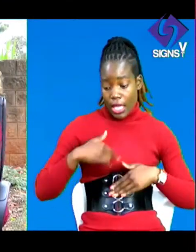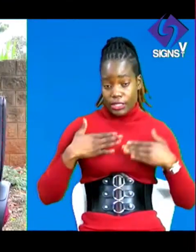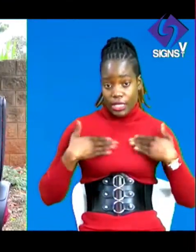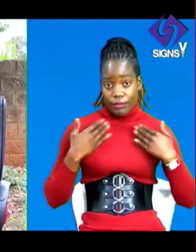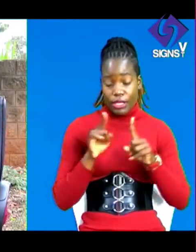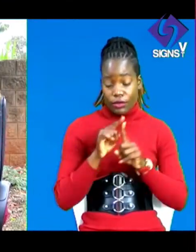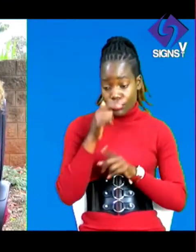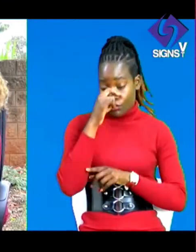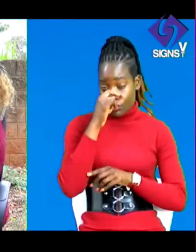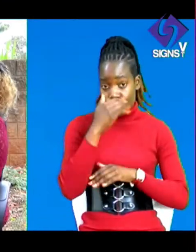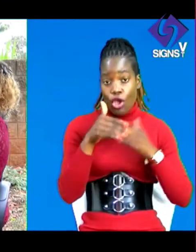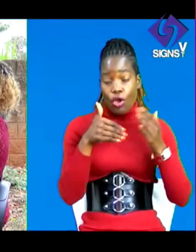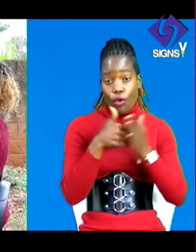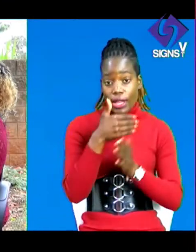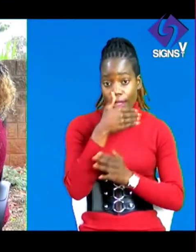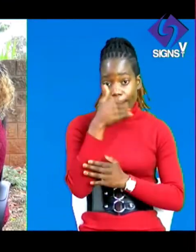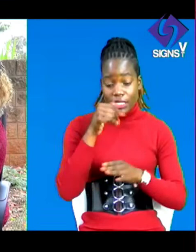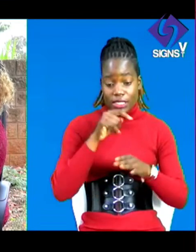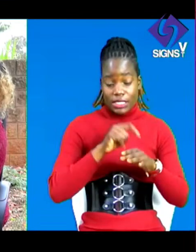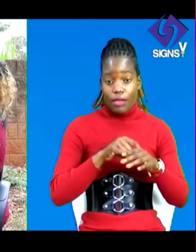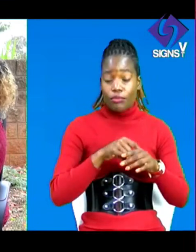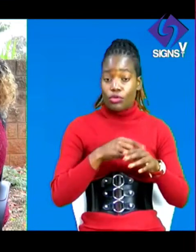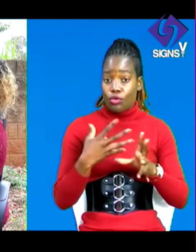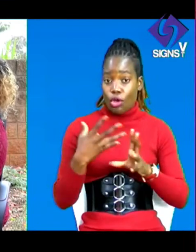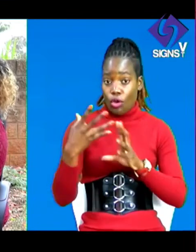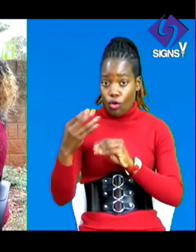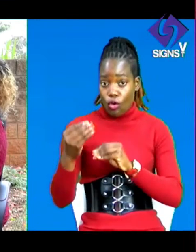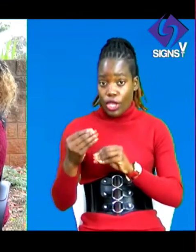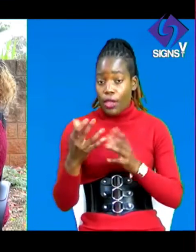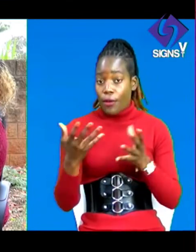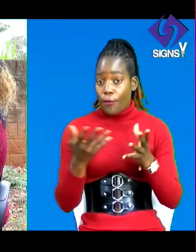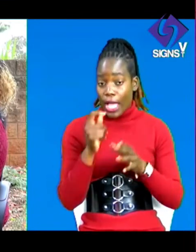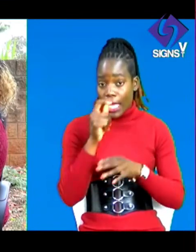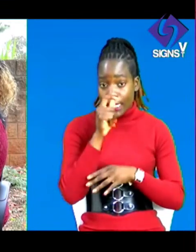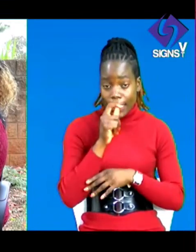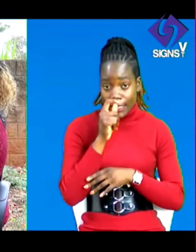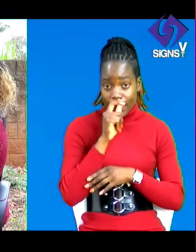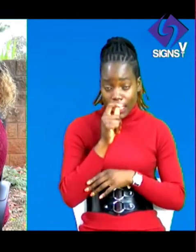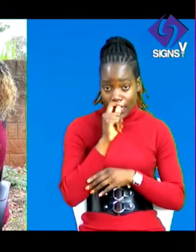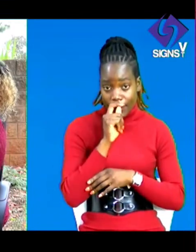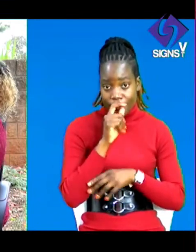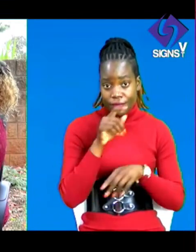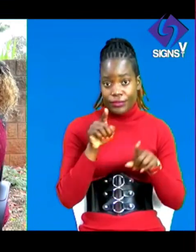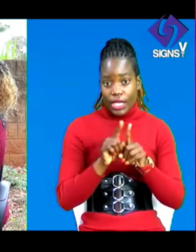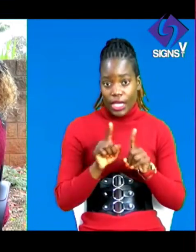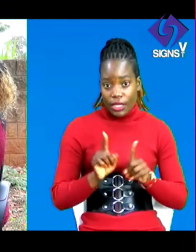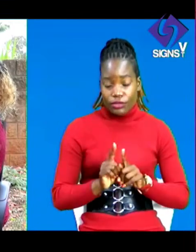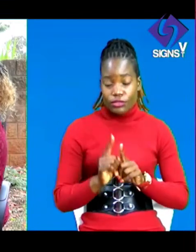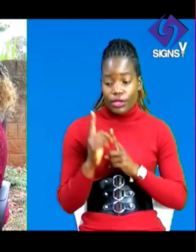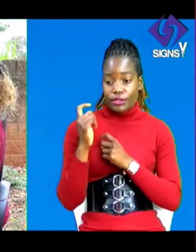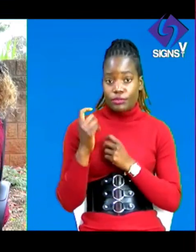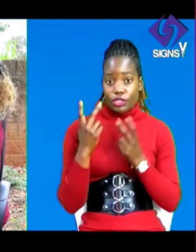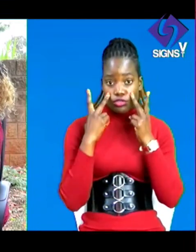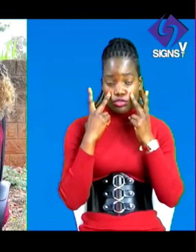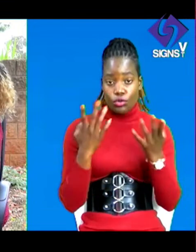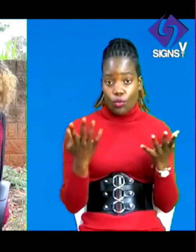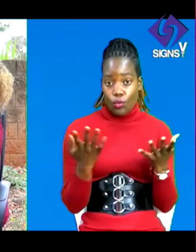we wish you the best as the GOAT contest in Tanzania, and also we'll be expecting to see you also